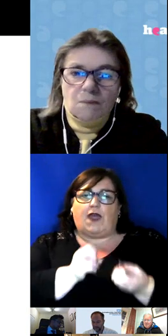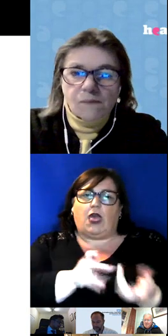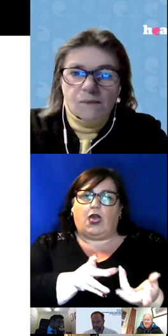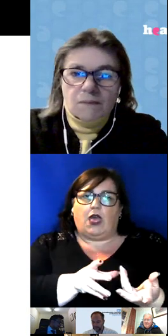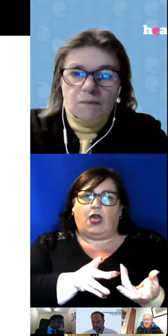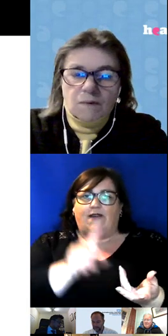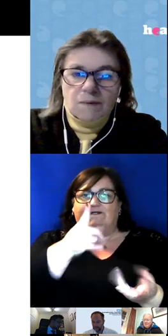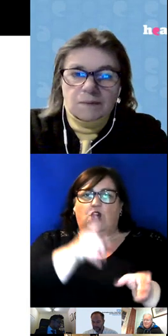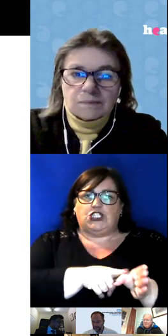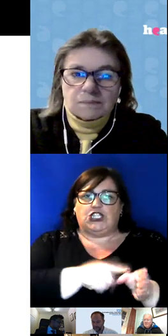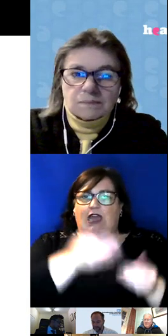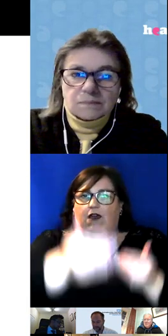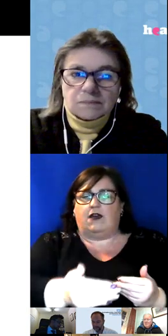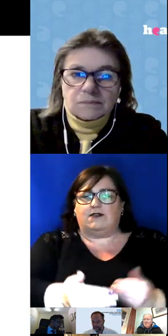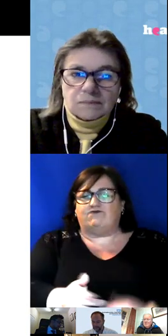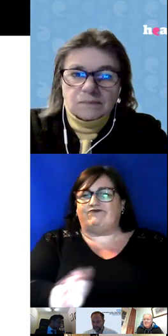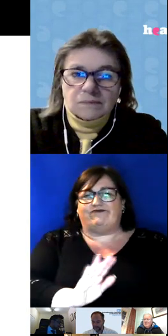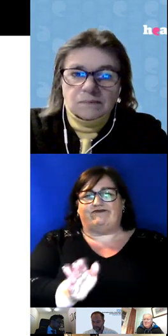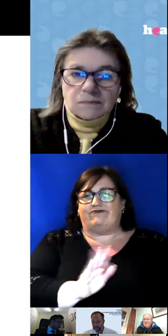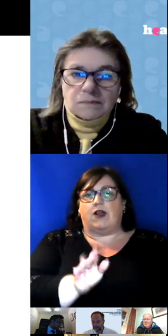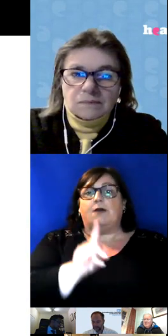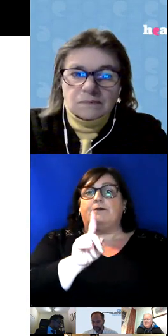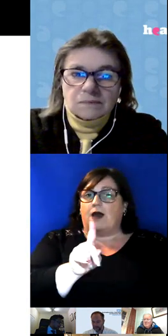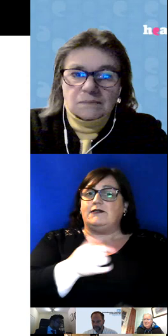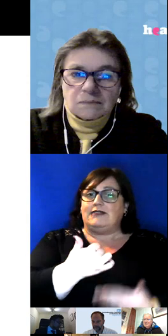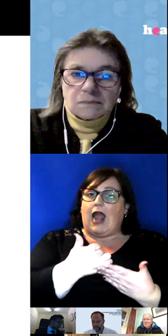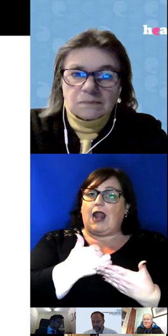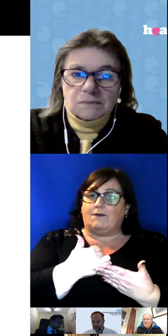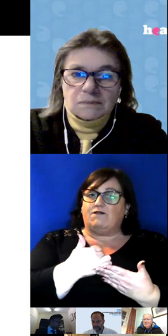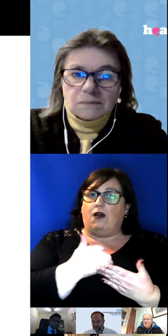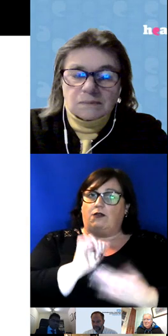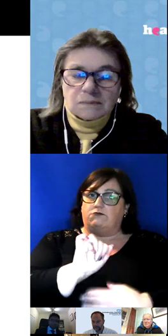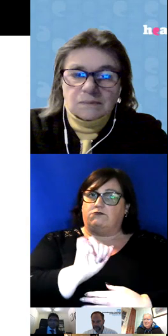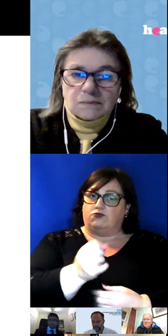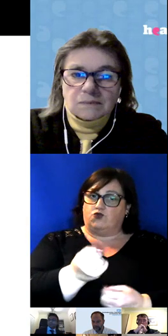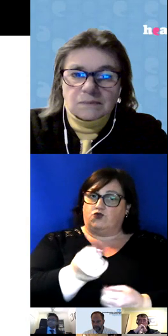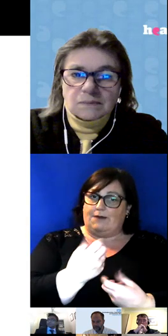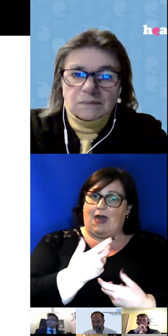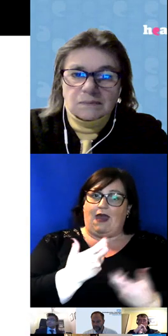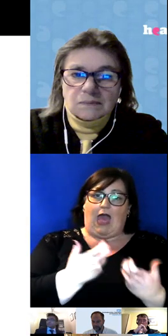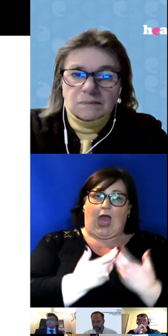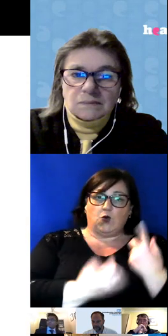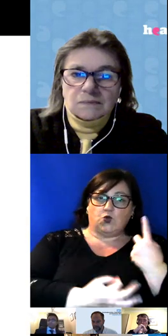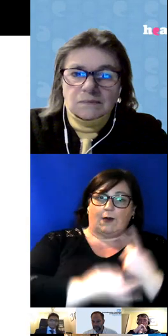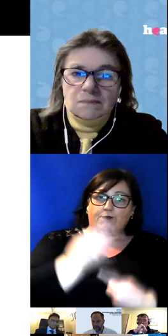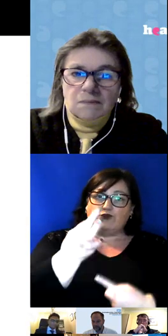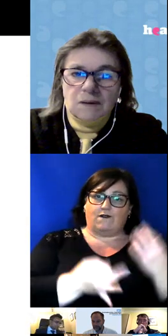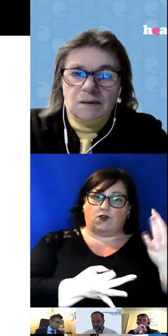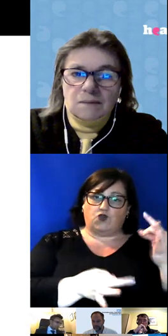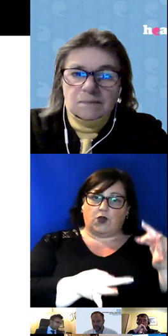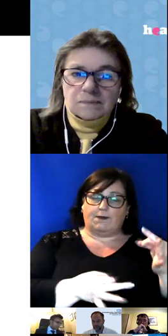really helpful to get the feedback about how we can improve the document, how we can improve the communication.